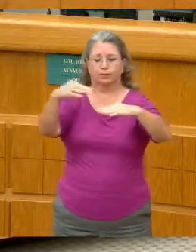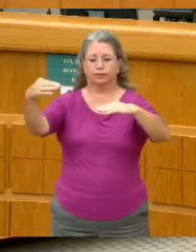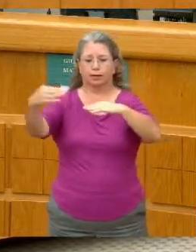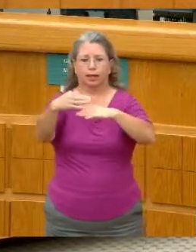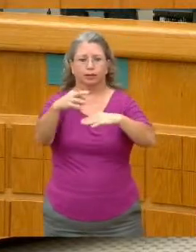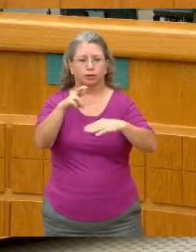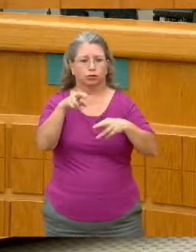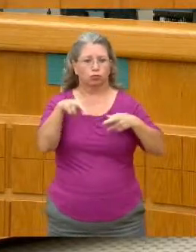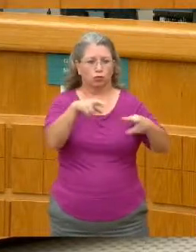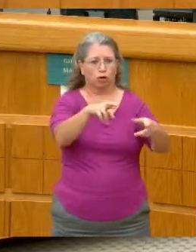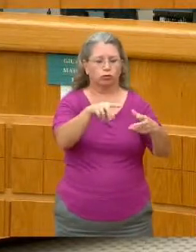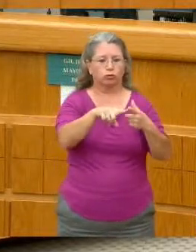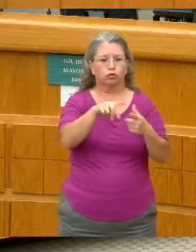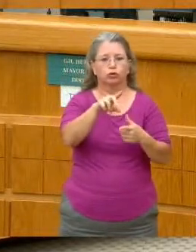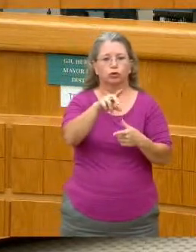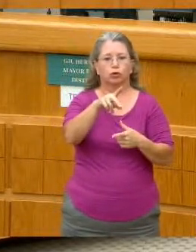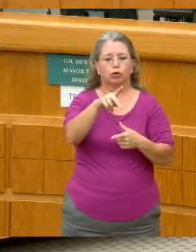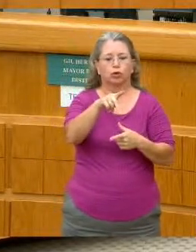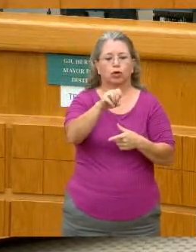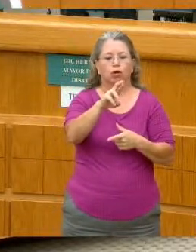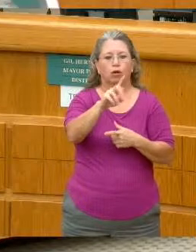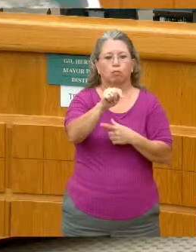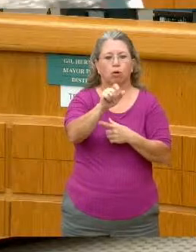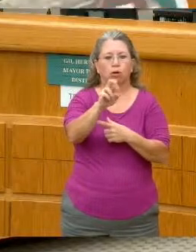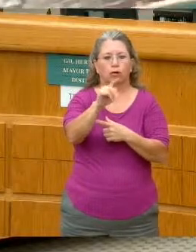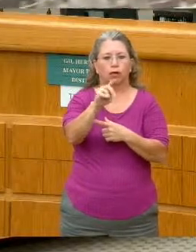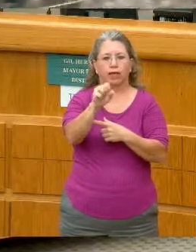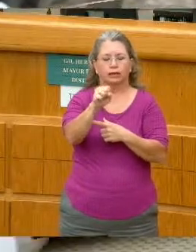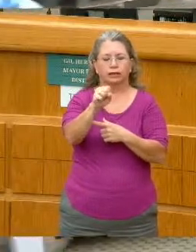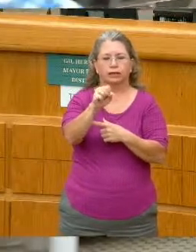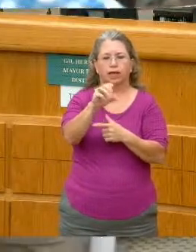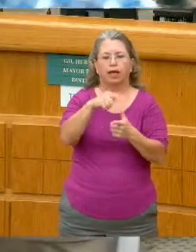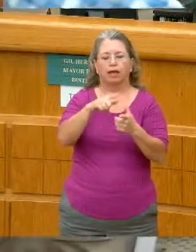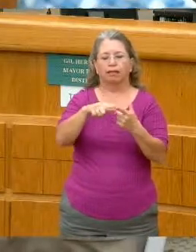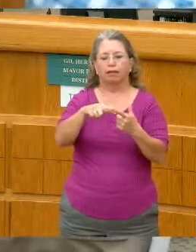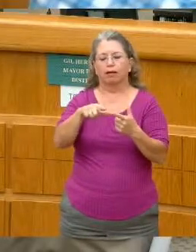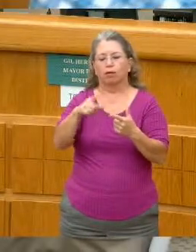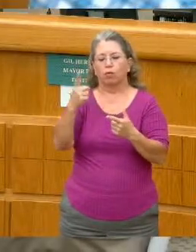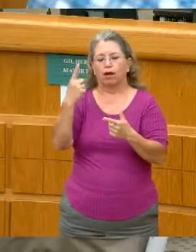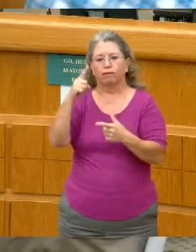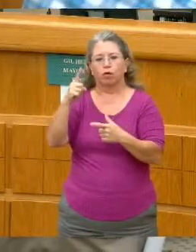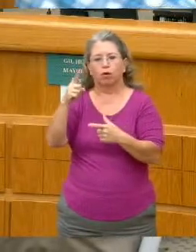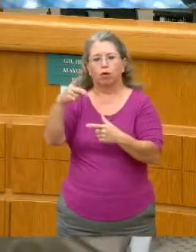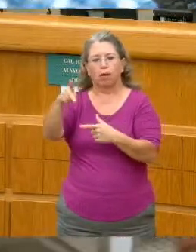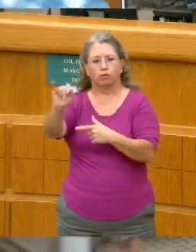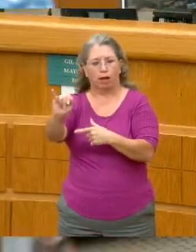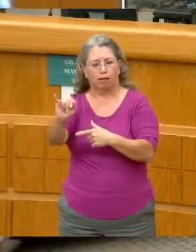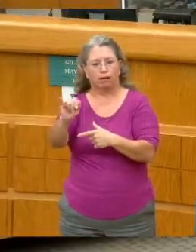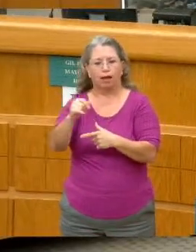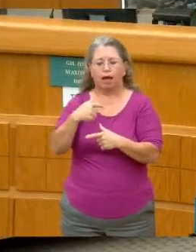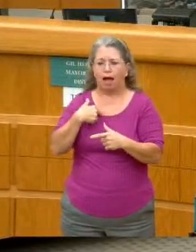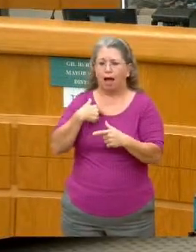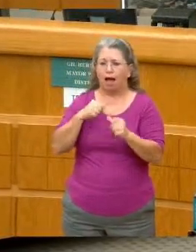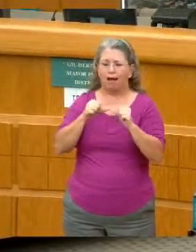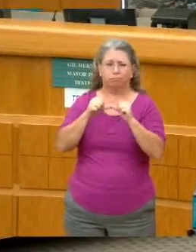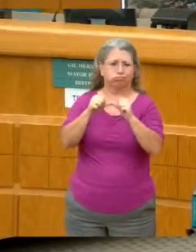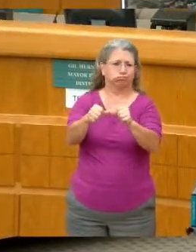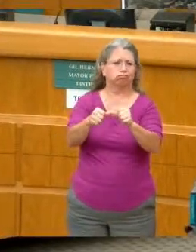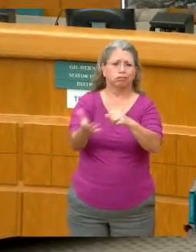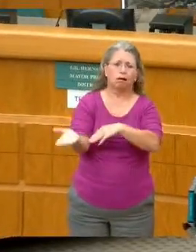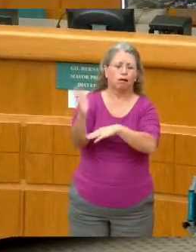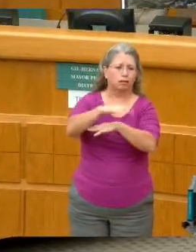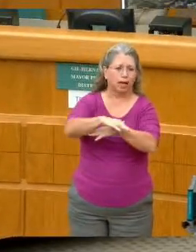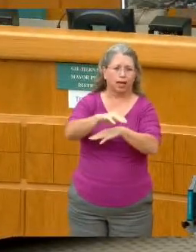beach roads for Padre Island. I've spent all day at the beach and at coastal parks, and we've been